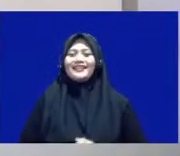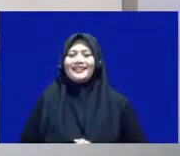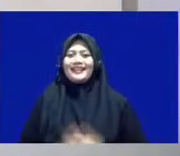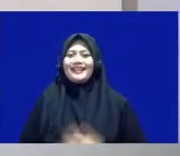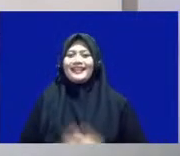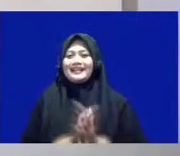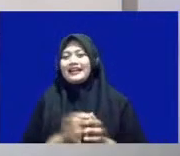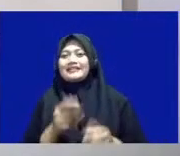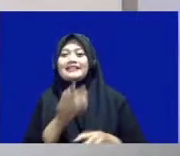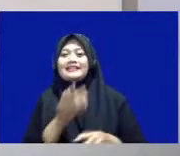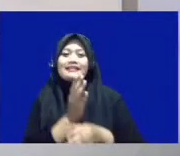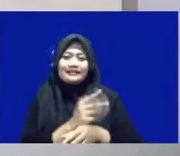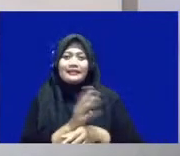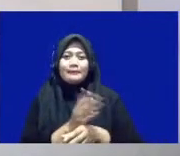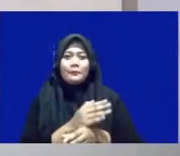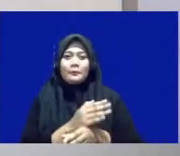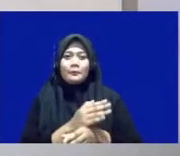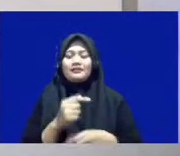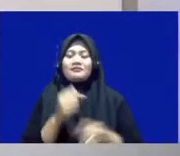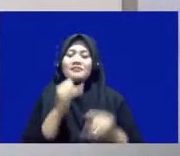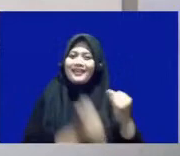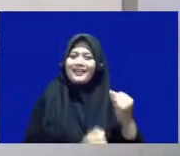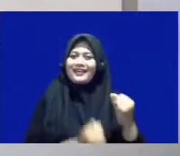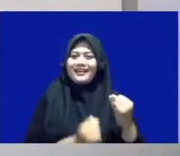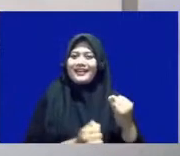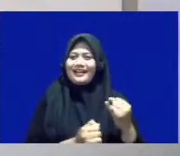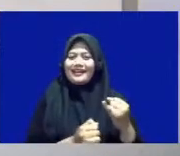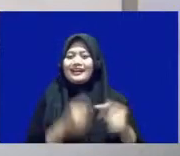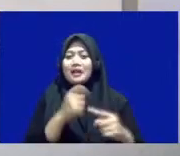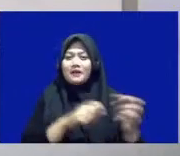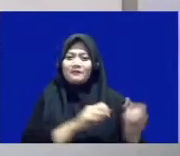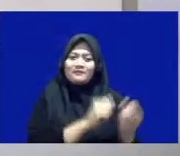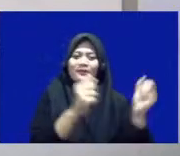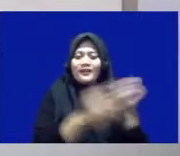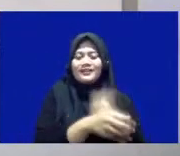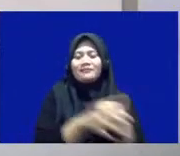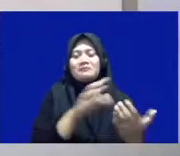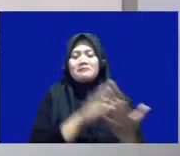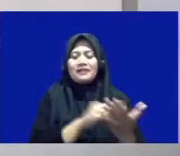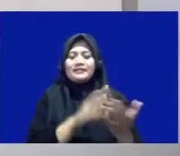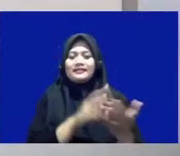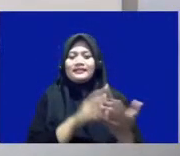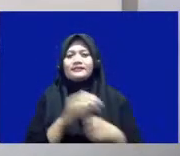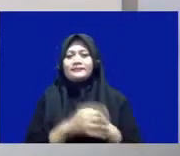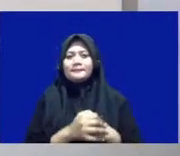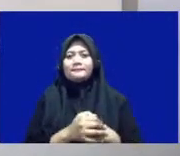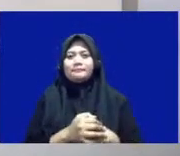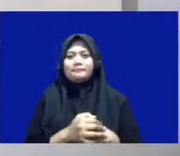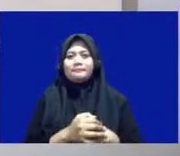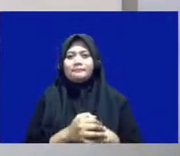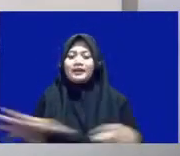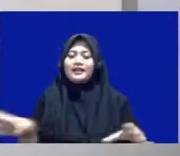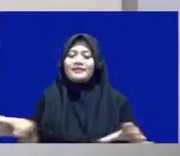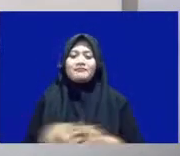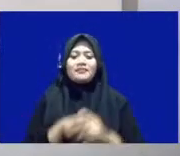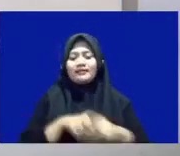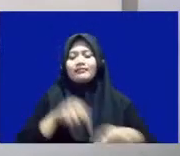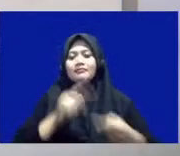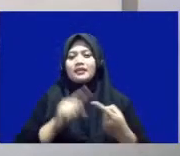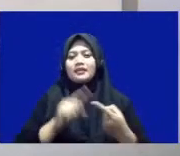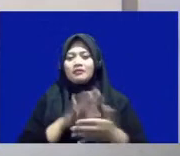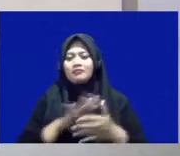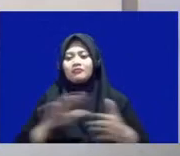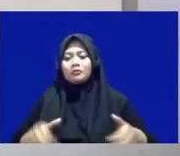learning exchange on youth engagement in disaster preparedness and response between Government of Indonesia and Government